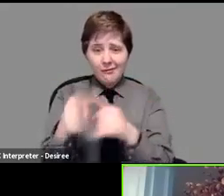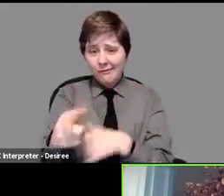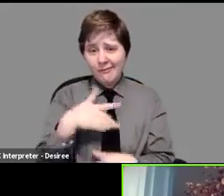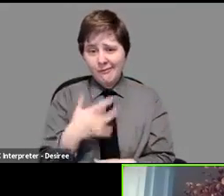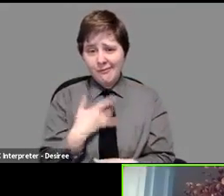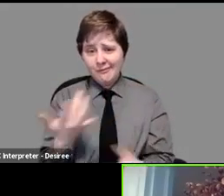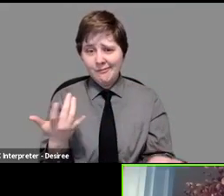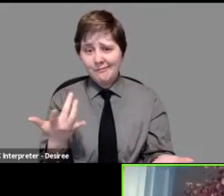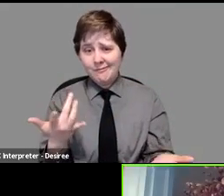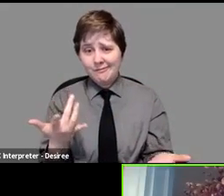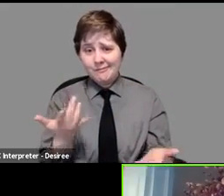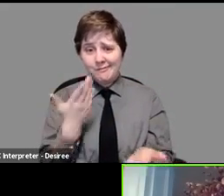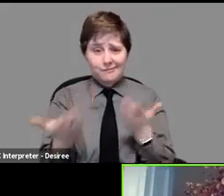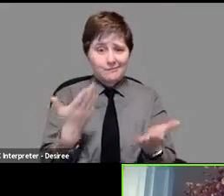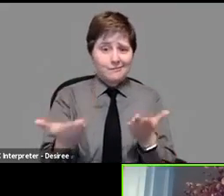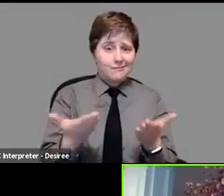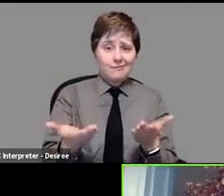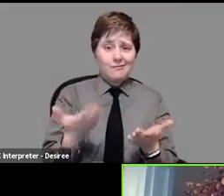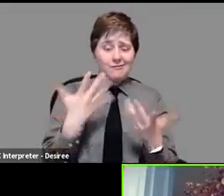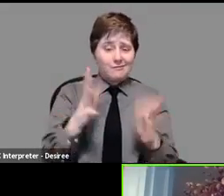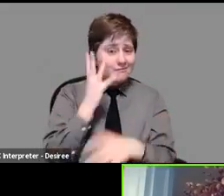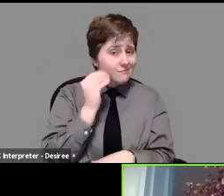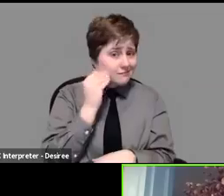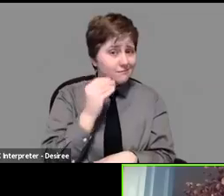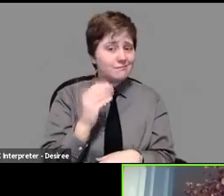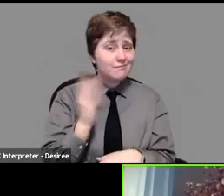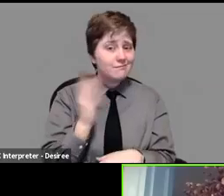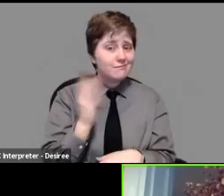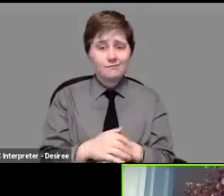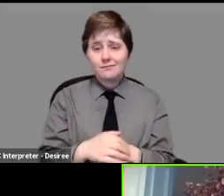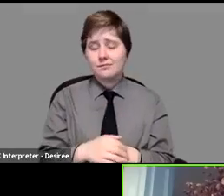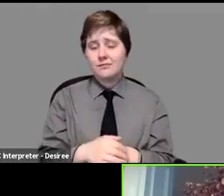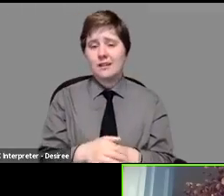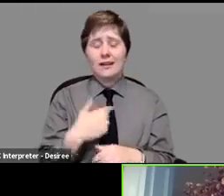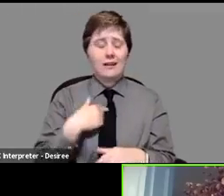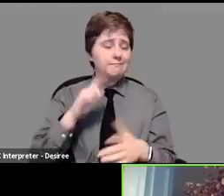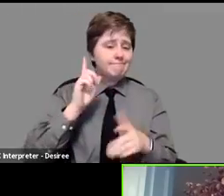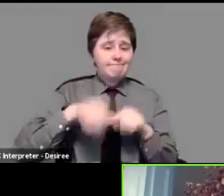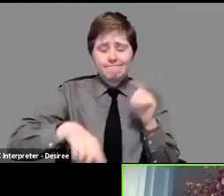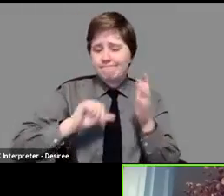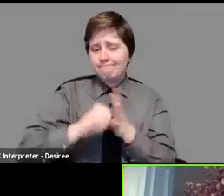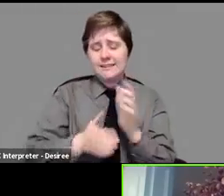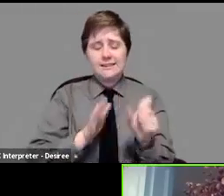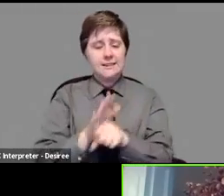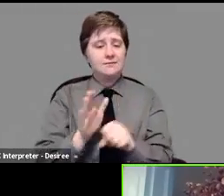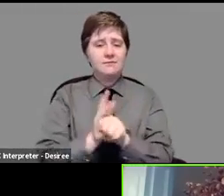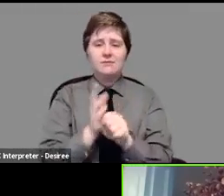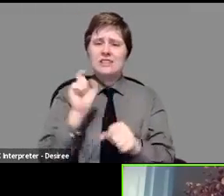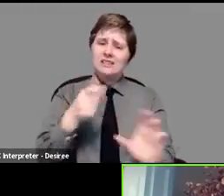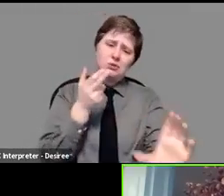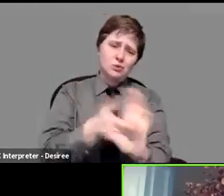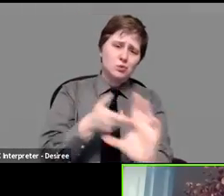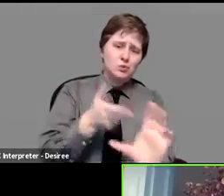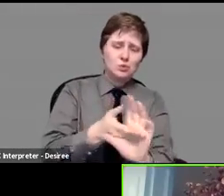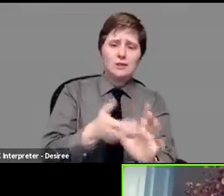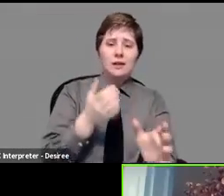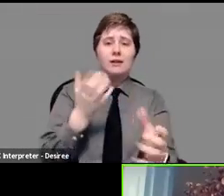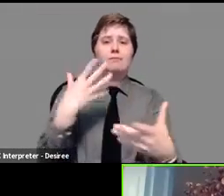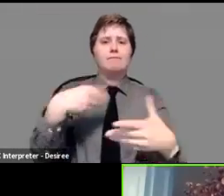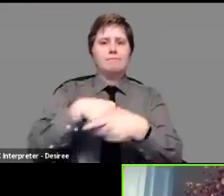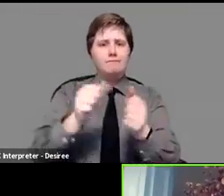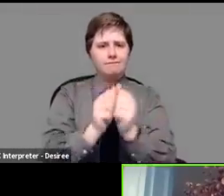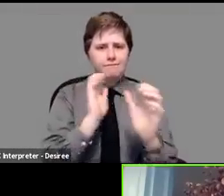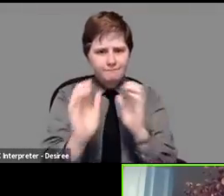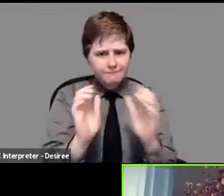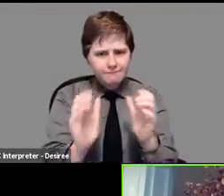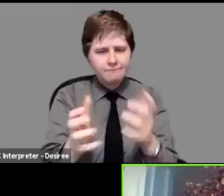through, or maybe they went through it before, right? So I can't stress enough to join these organizations, be a part of the conversation,